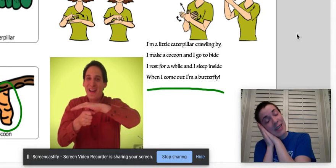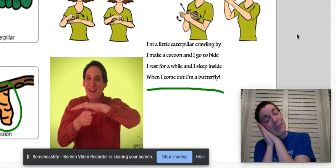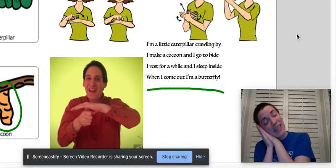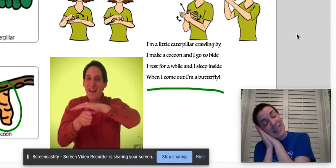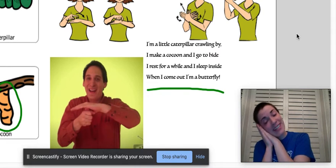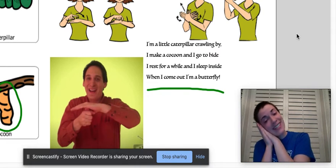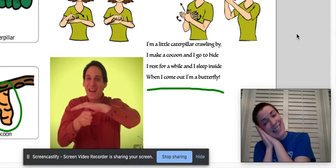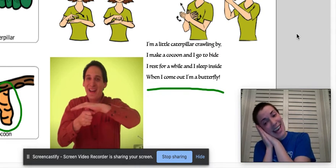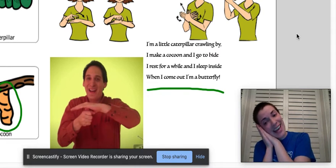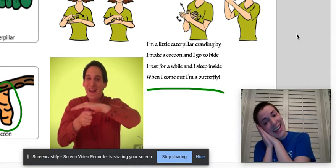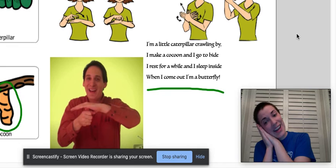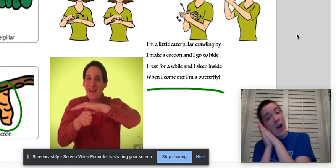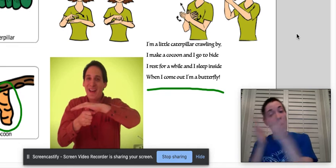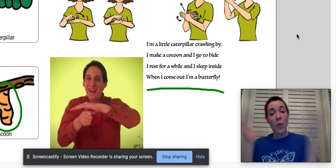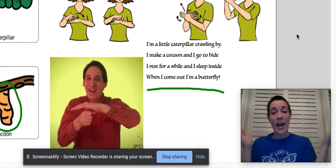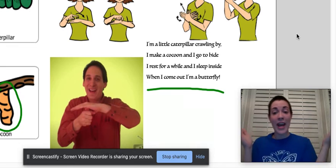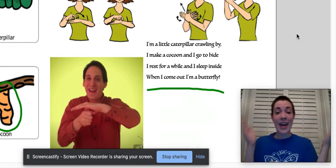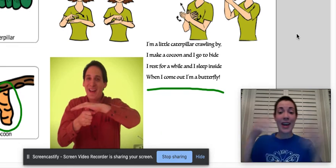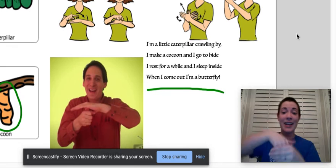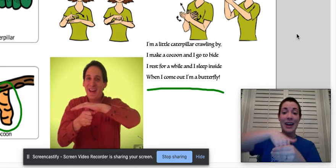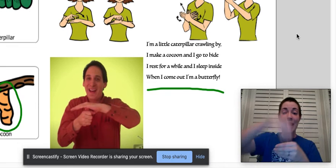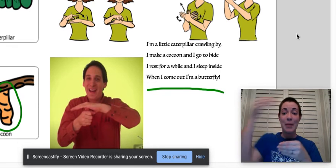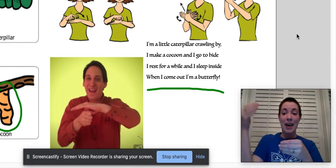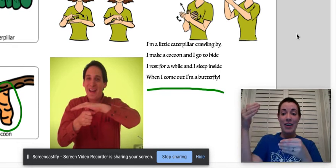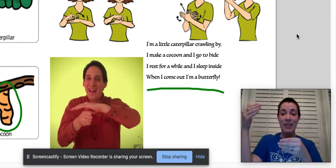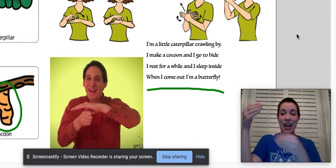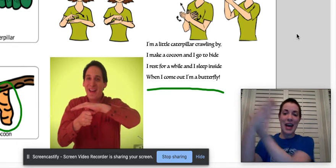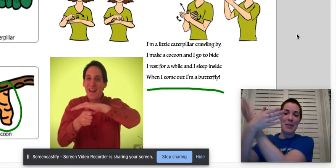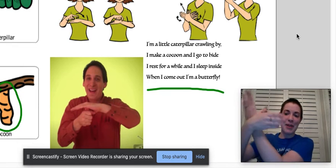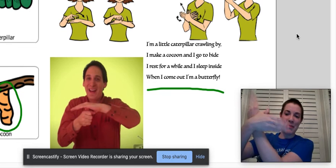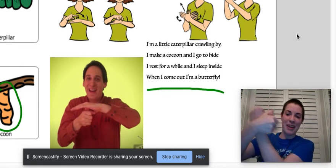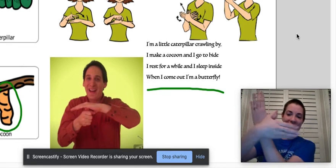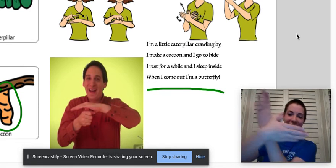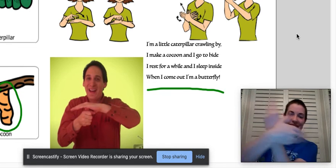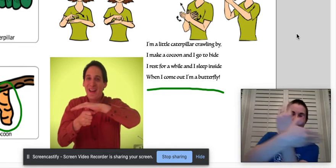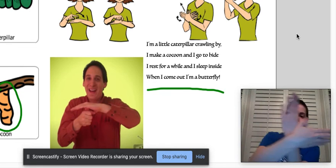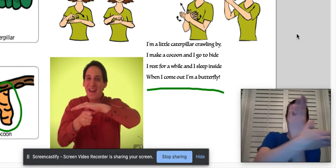sleep inside. When I come out, I'm a